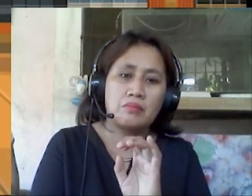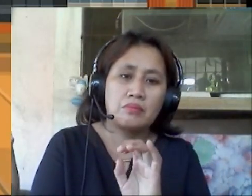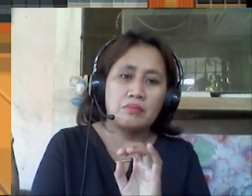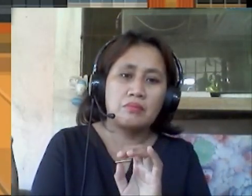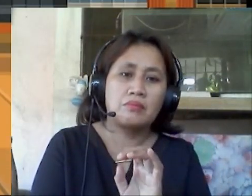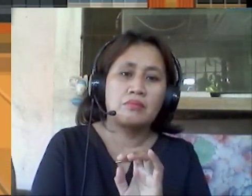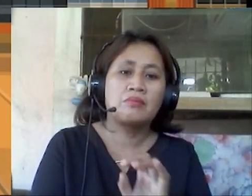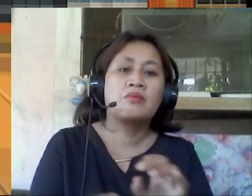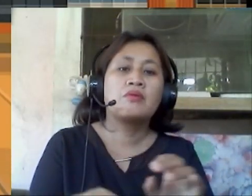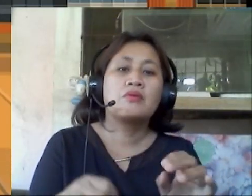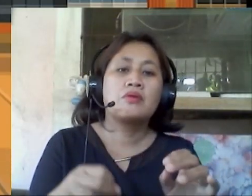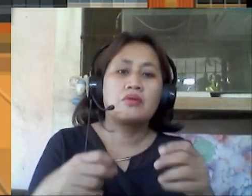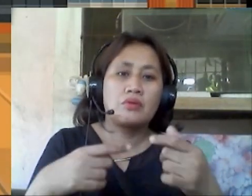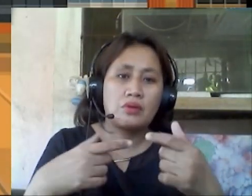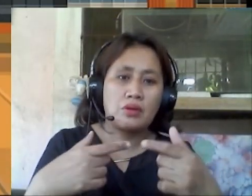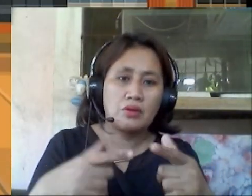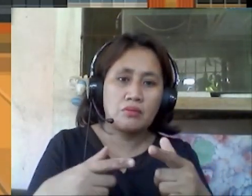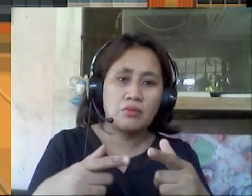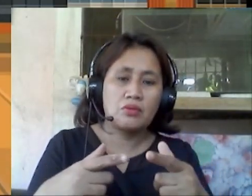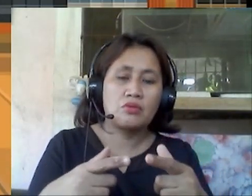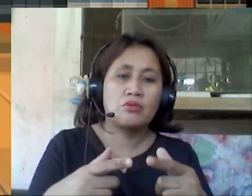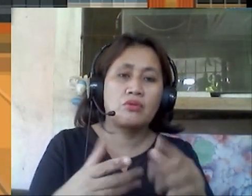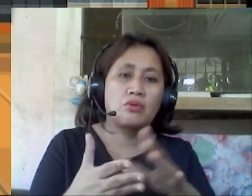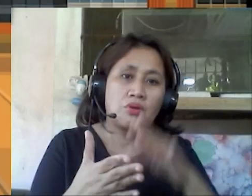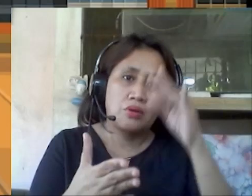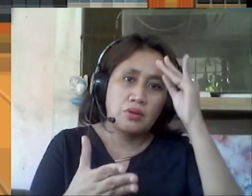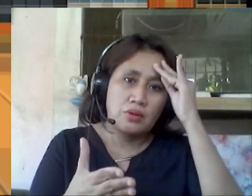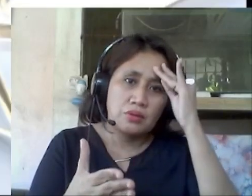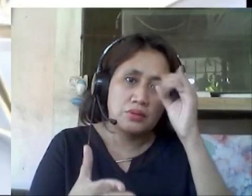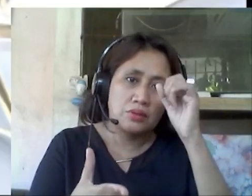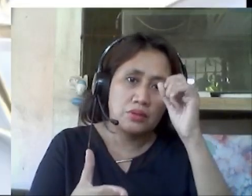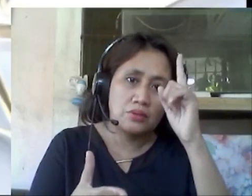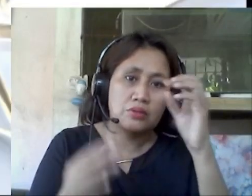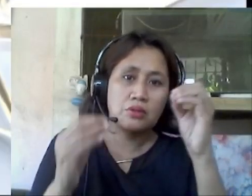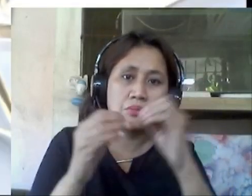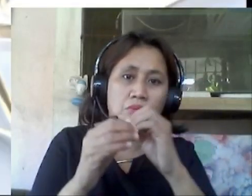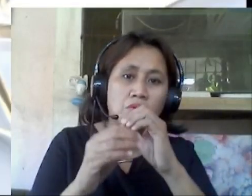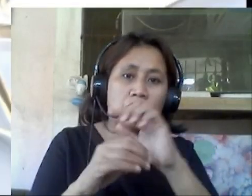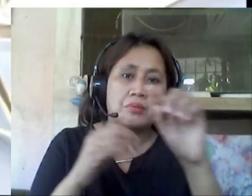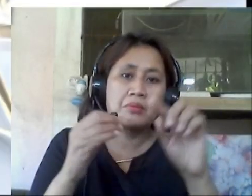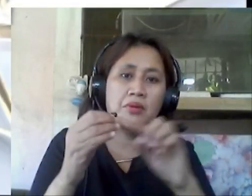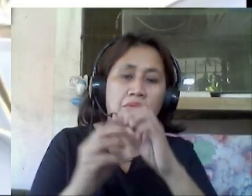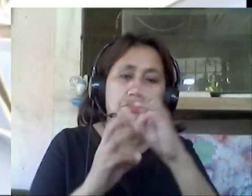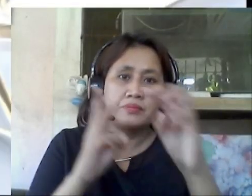it is our gateway to learn and understand more about the world.